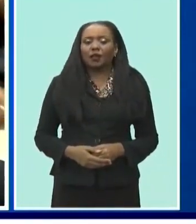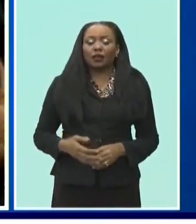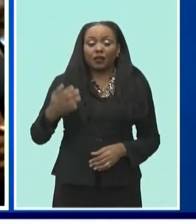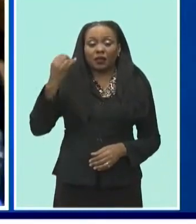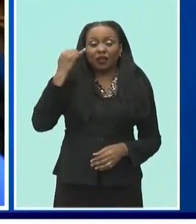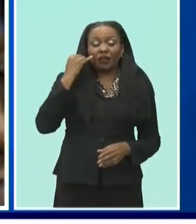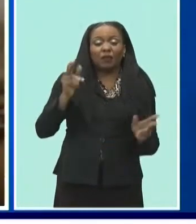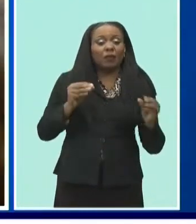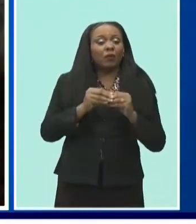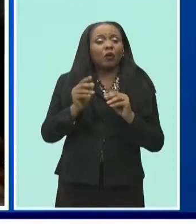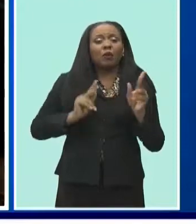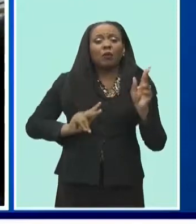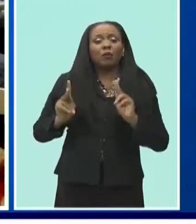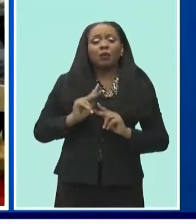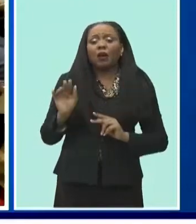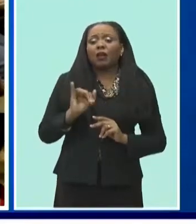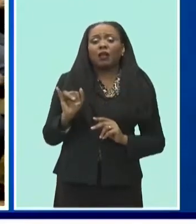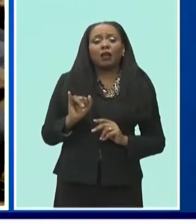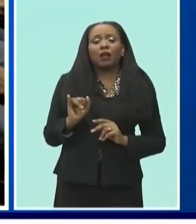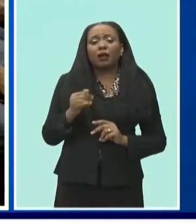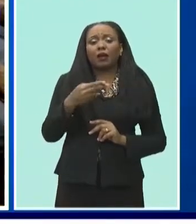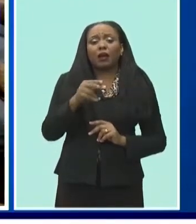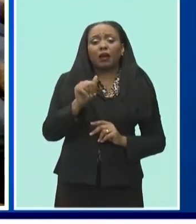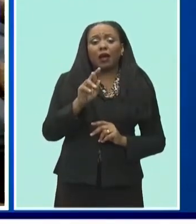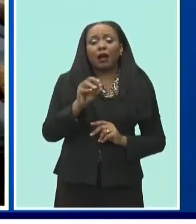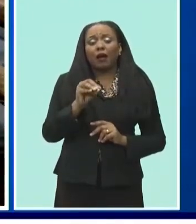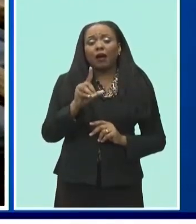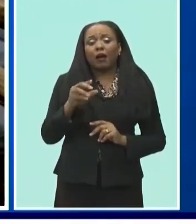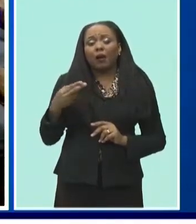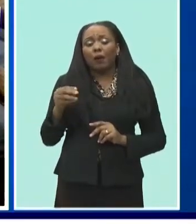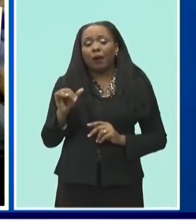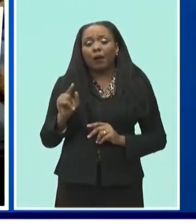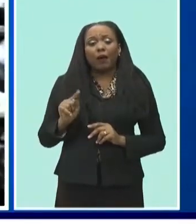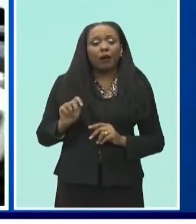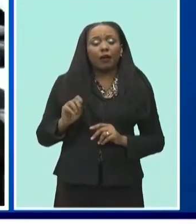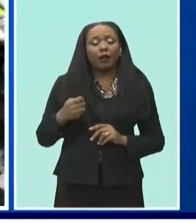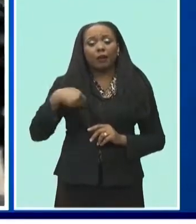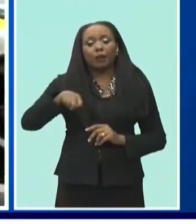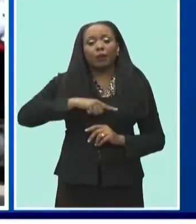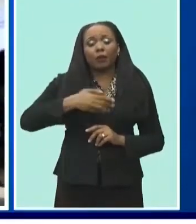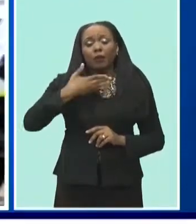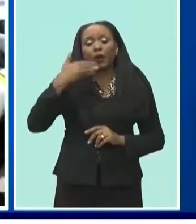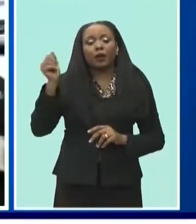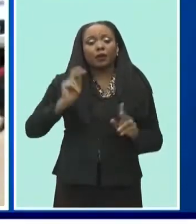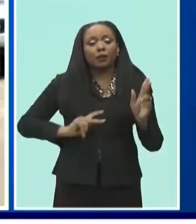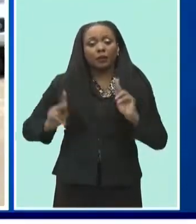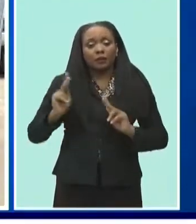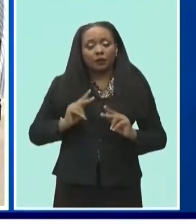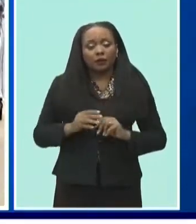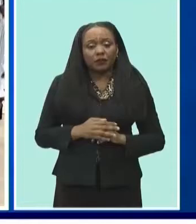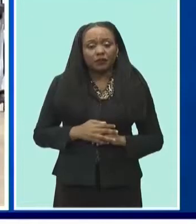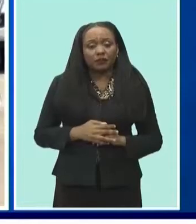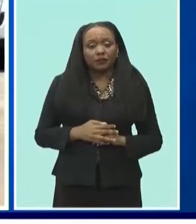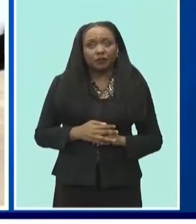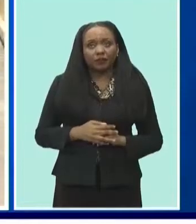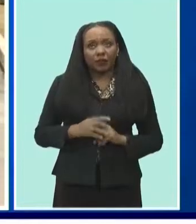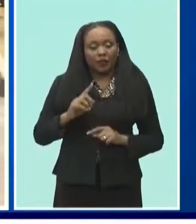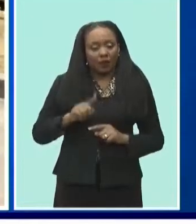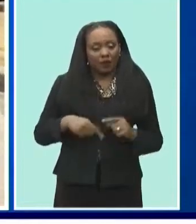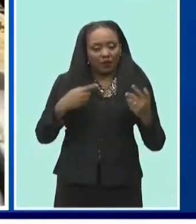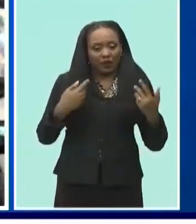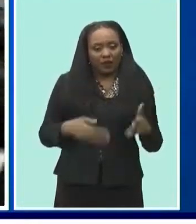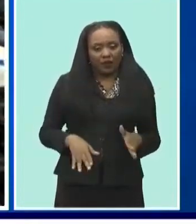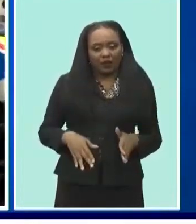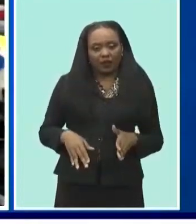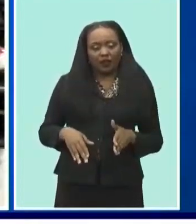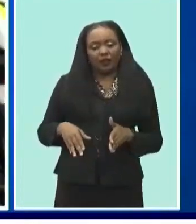like Mr. Hoyt who loved God, each other, and country. After the service, Mr. Hoyt was interred at the